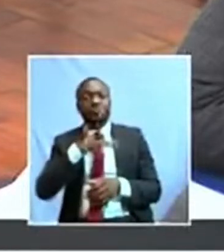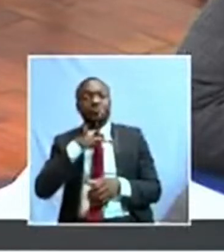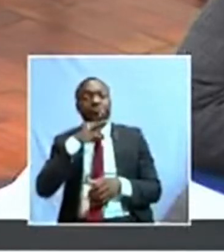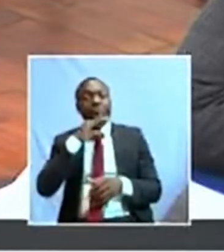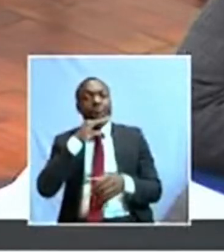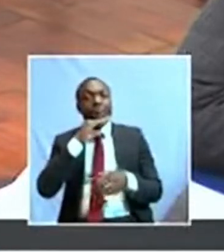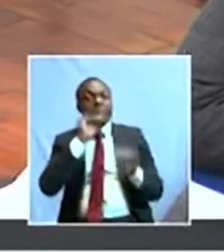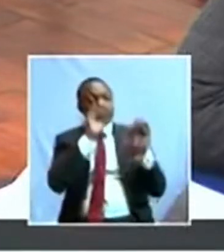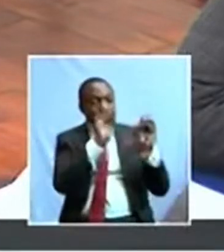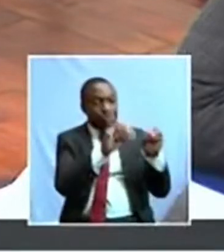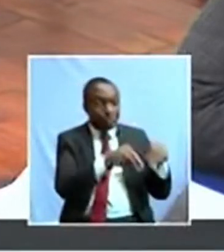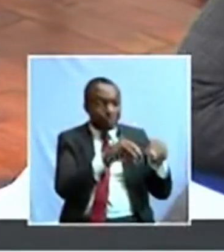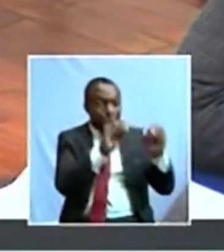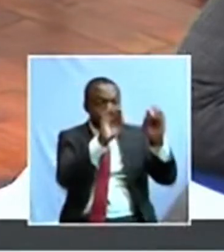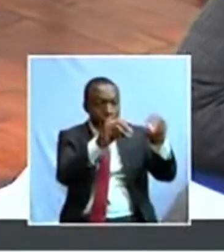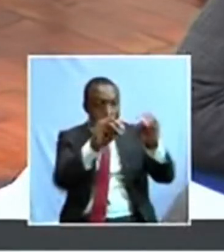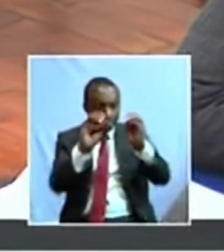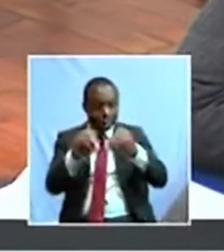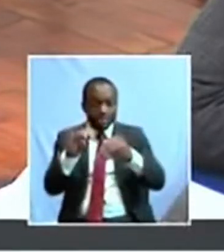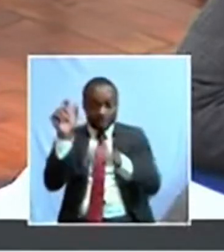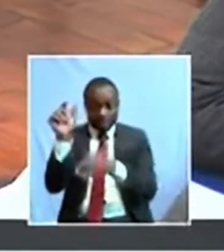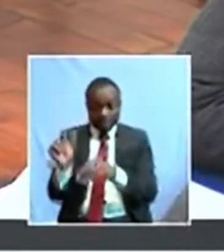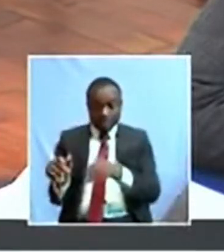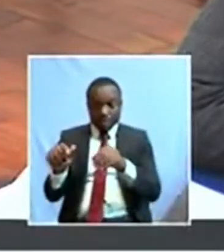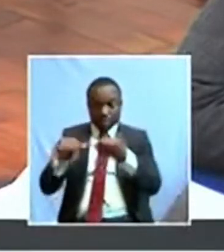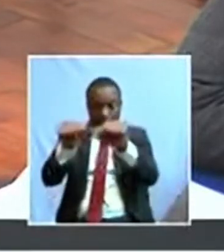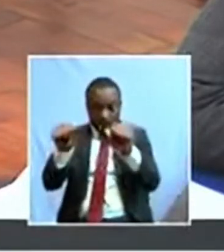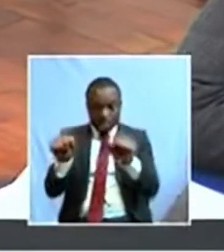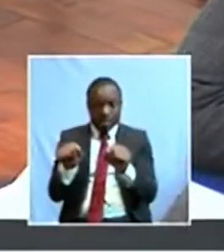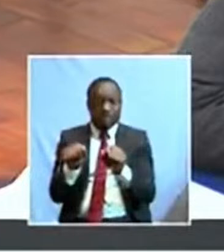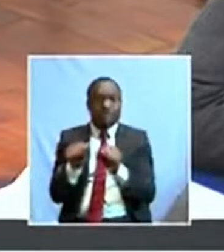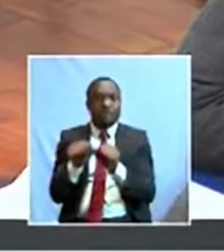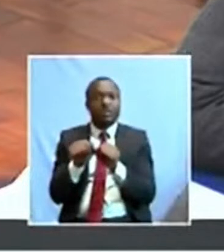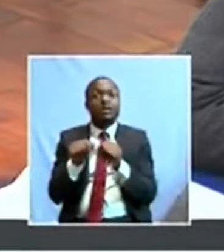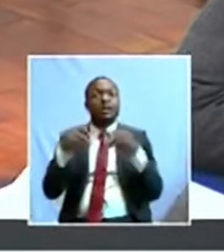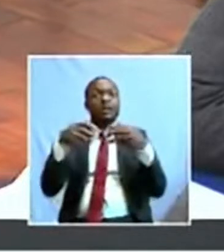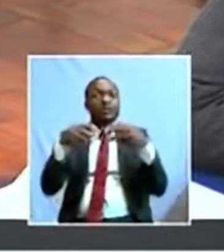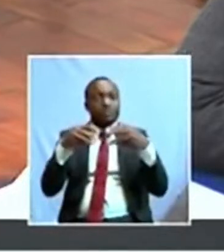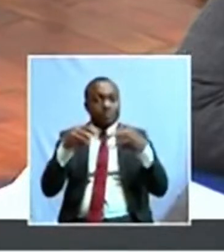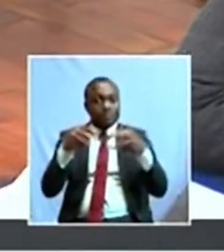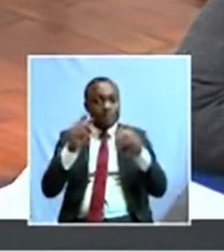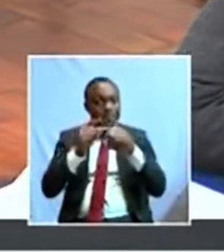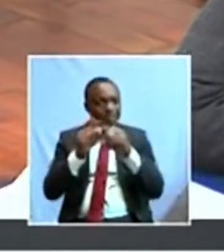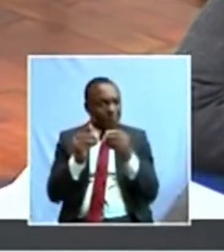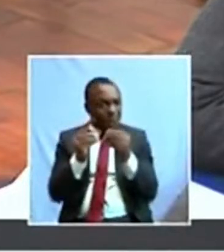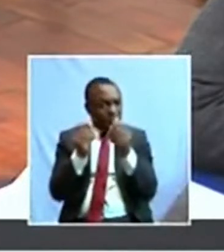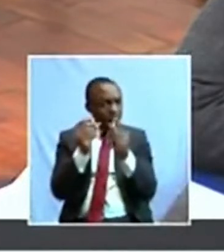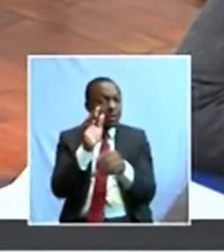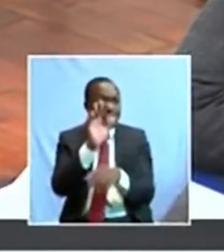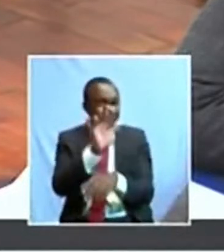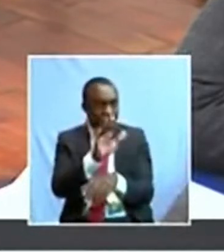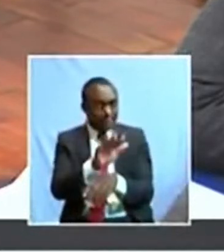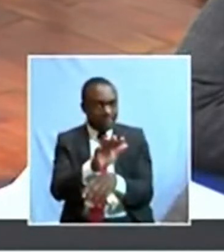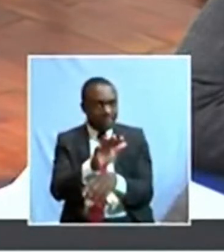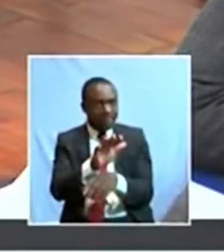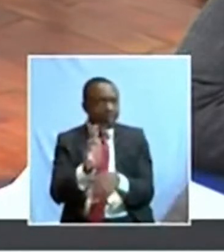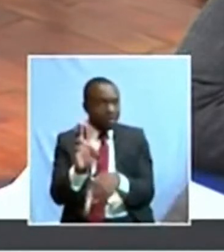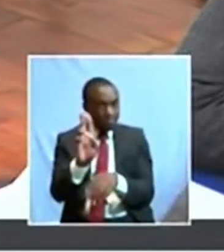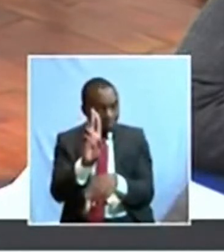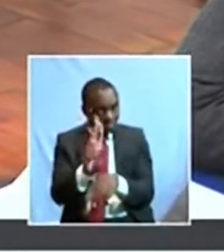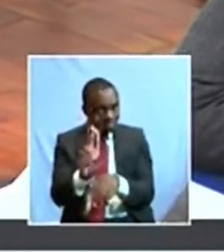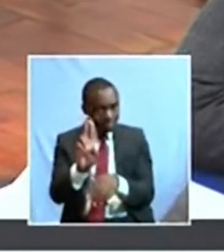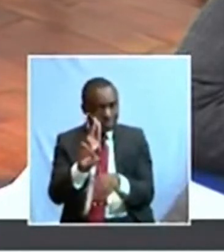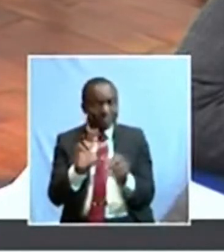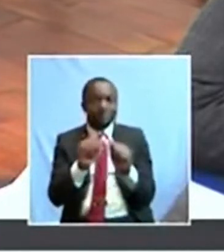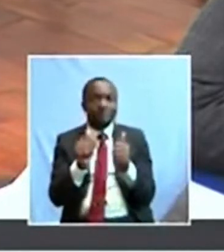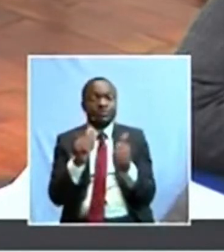and every corner of the market. However, the few that were there were being made use of,